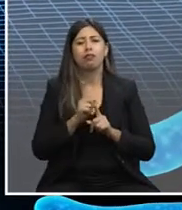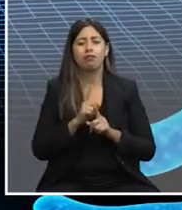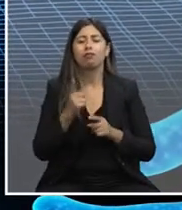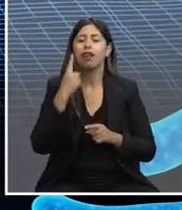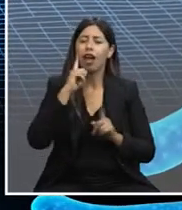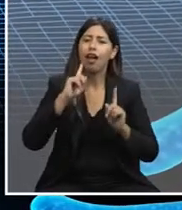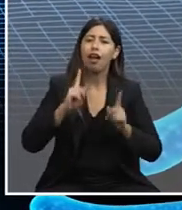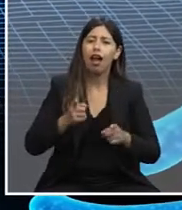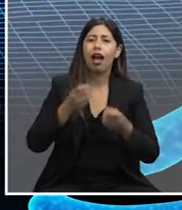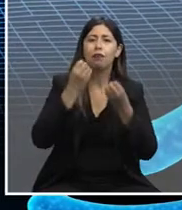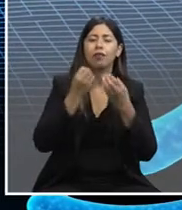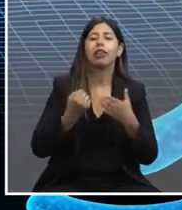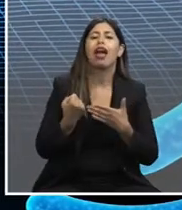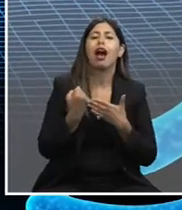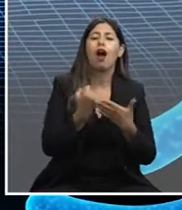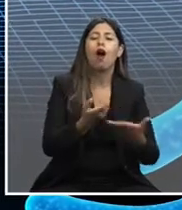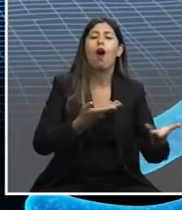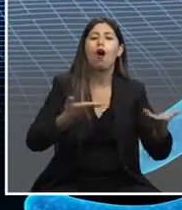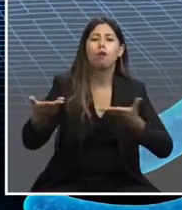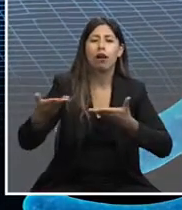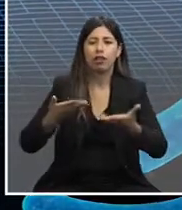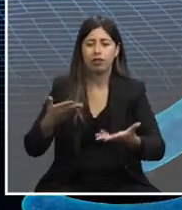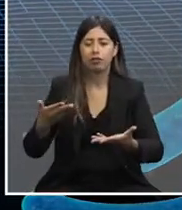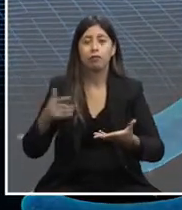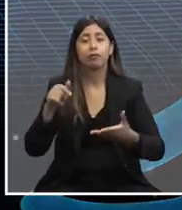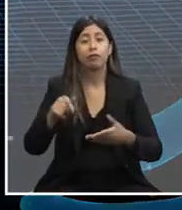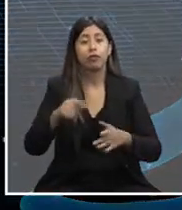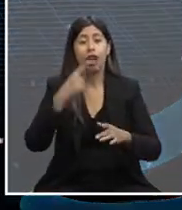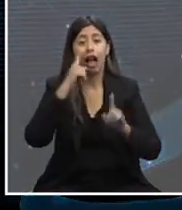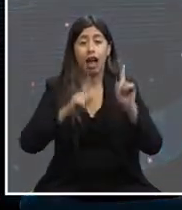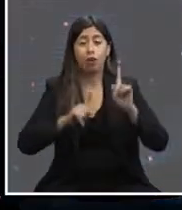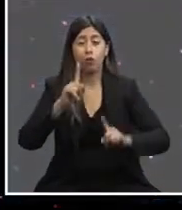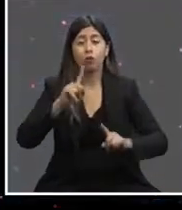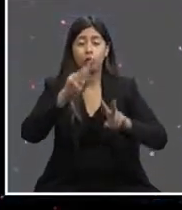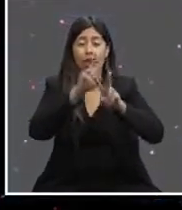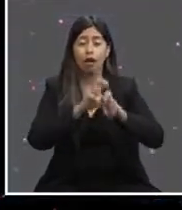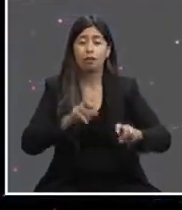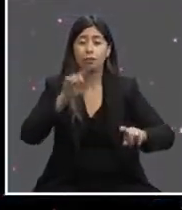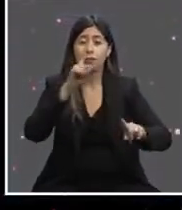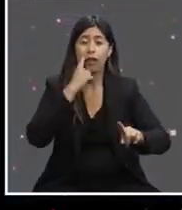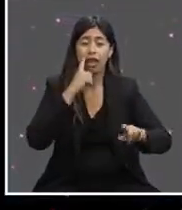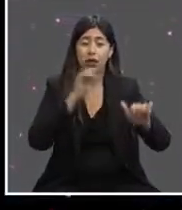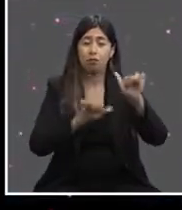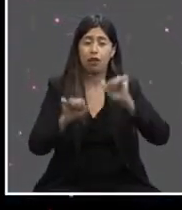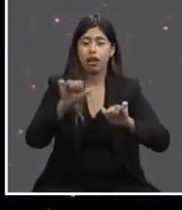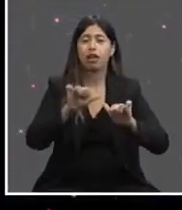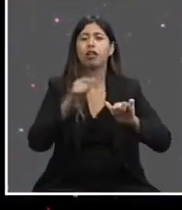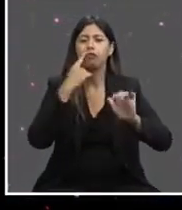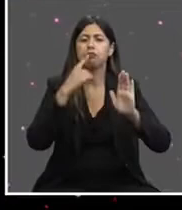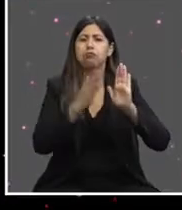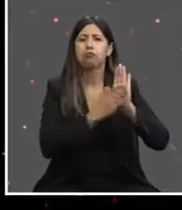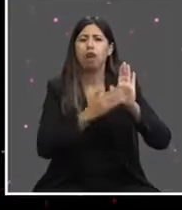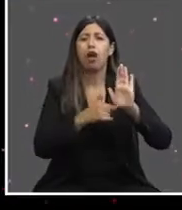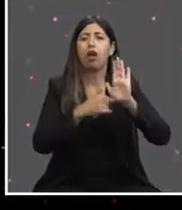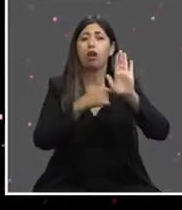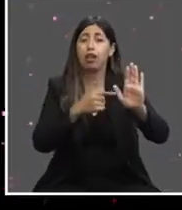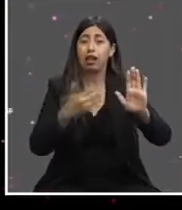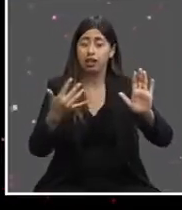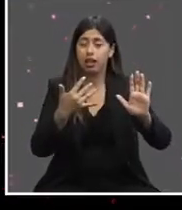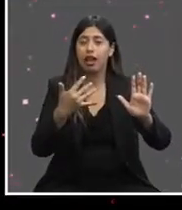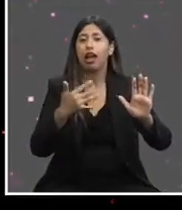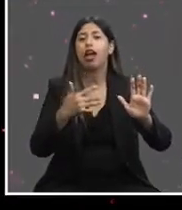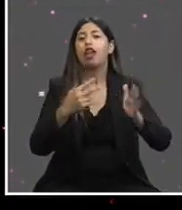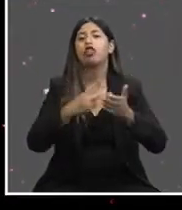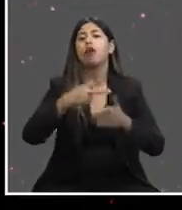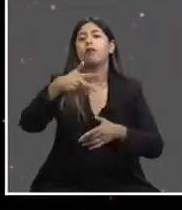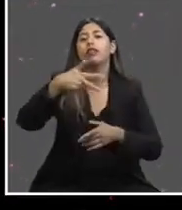striatum starts to release dopamine. In these experiments, scientists tested the behavior of men and women who were given a given amount